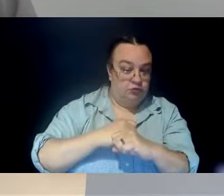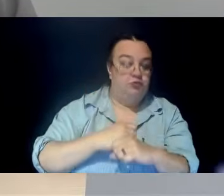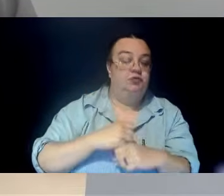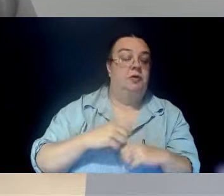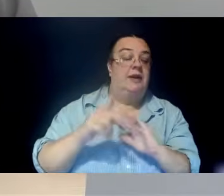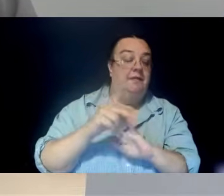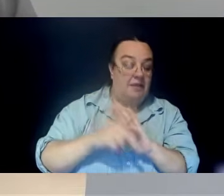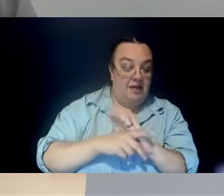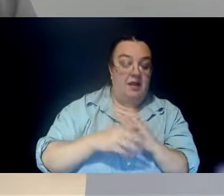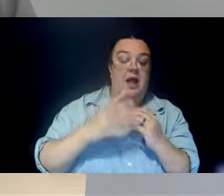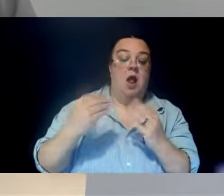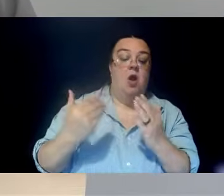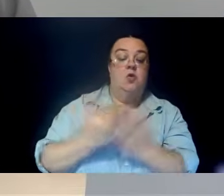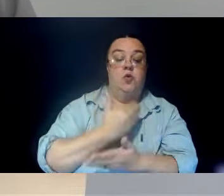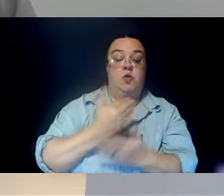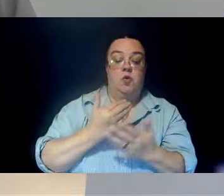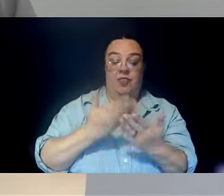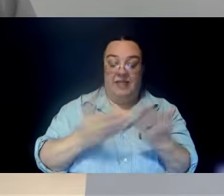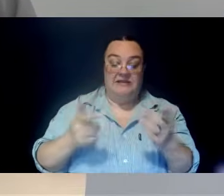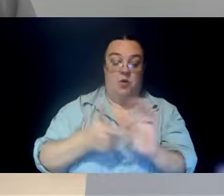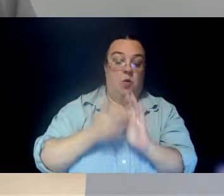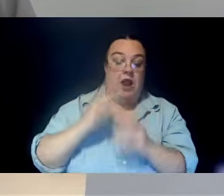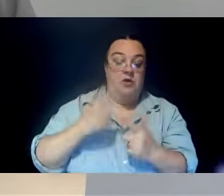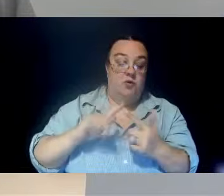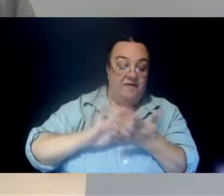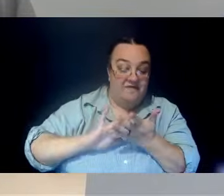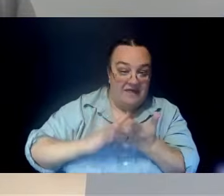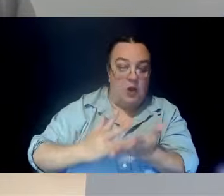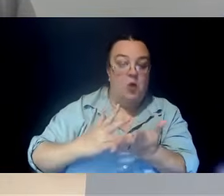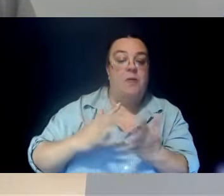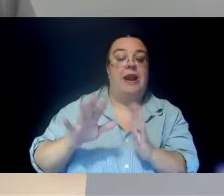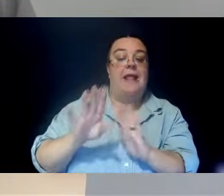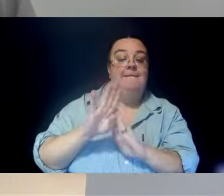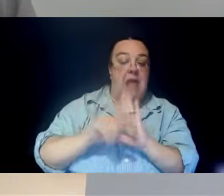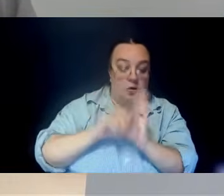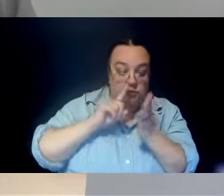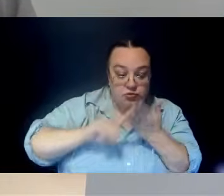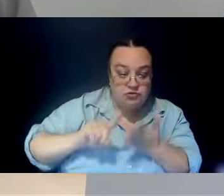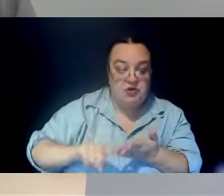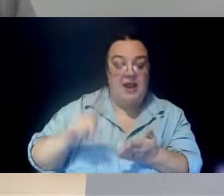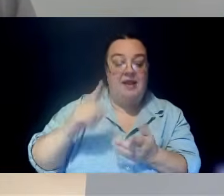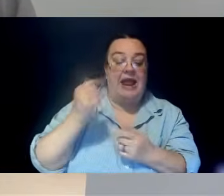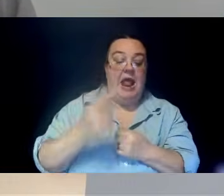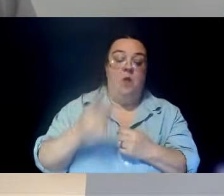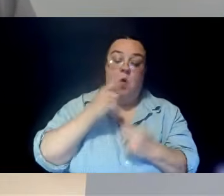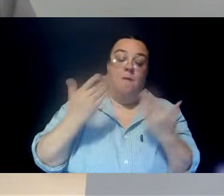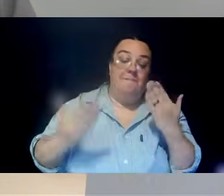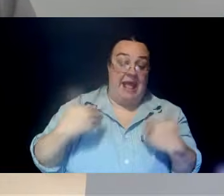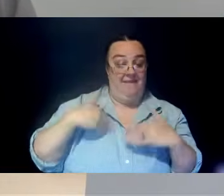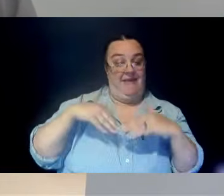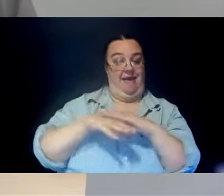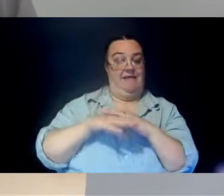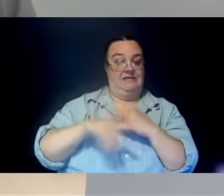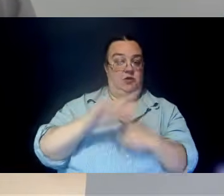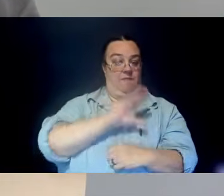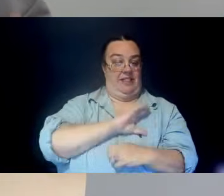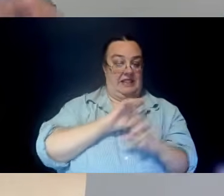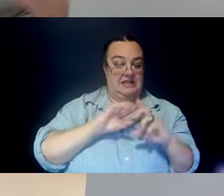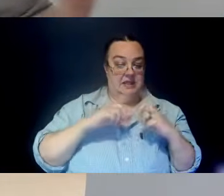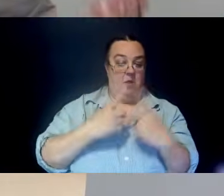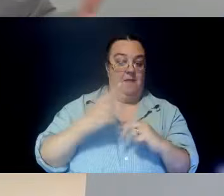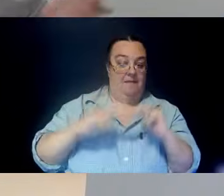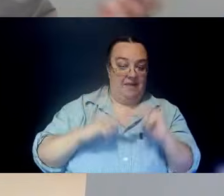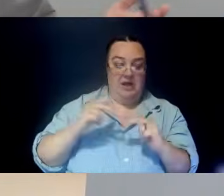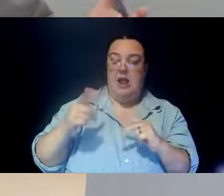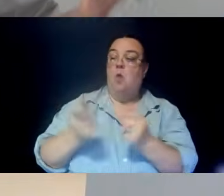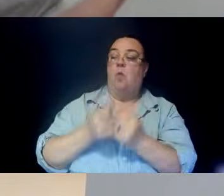to fingerprint and background check anyone that may have access to the police department's building that goes unescorted. So